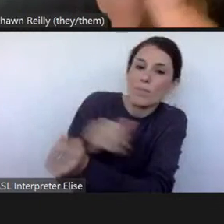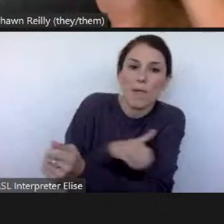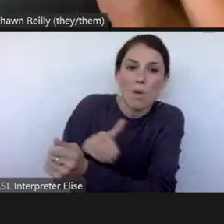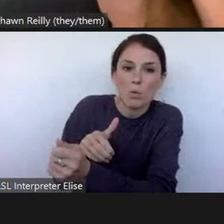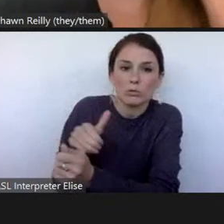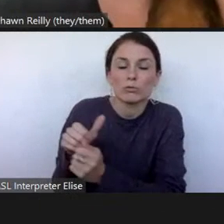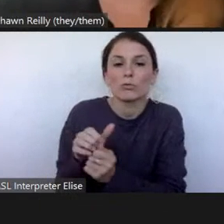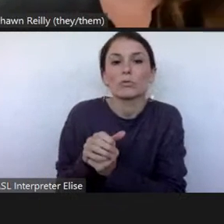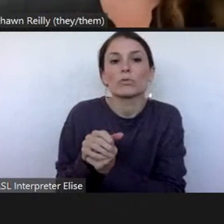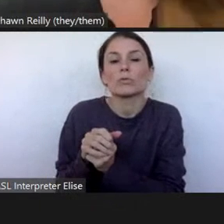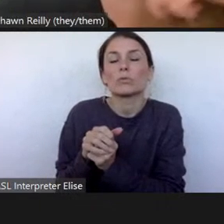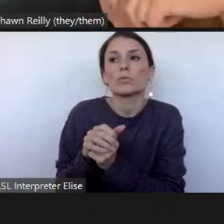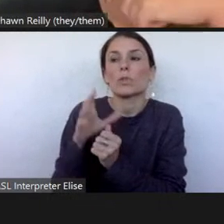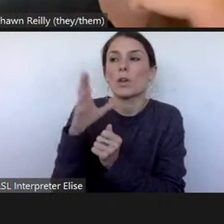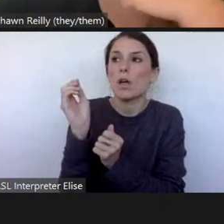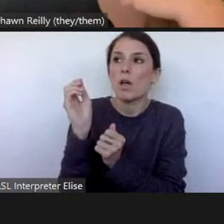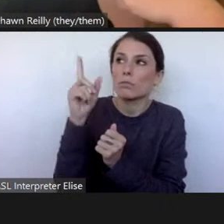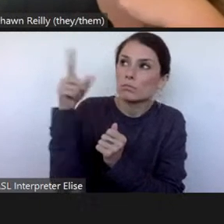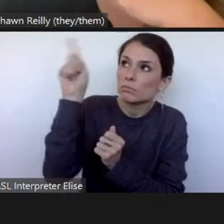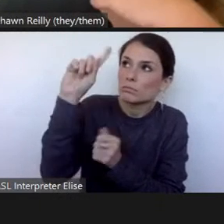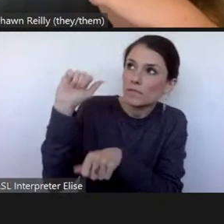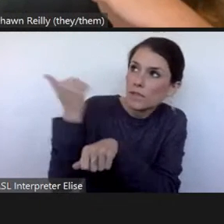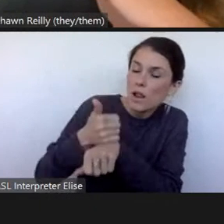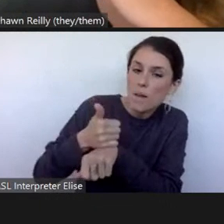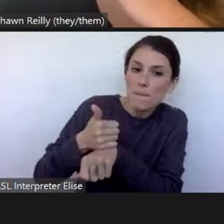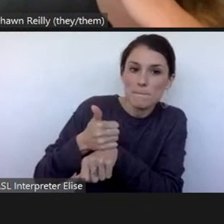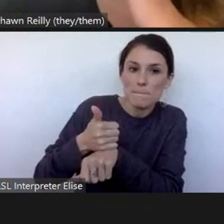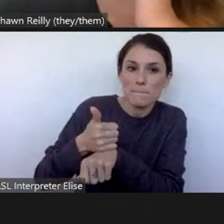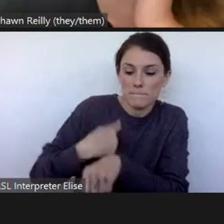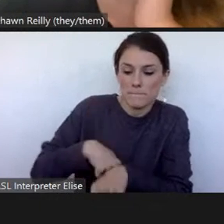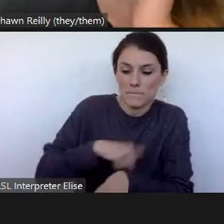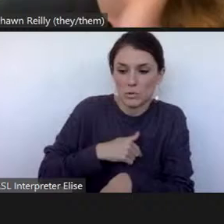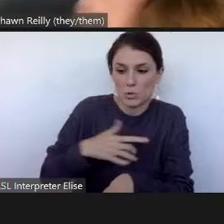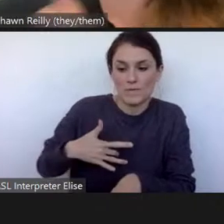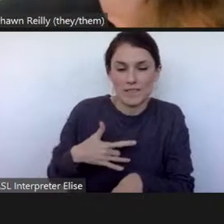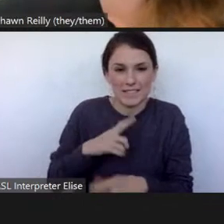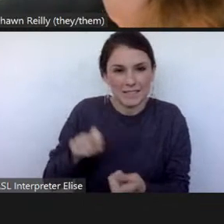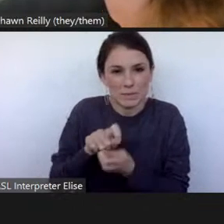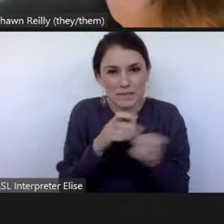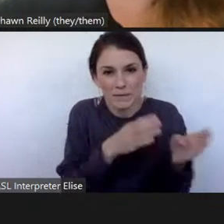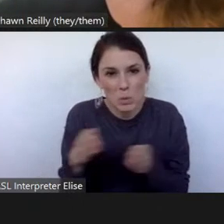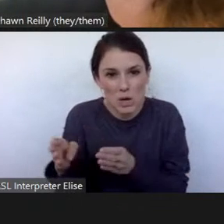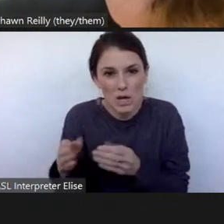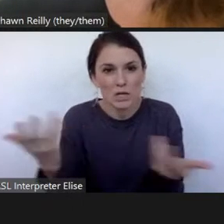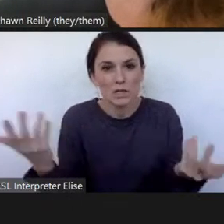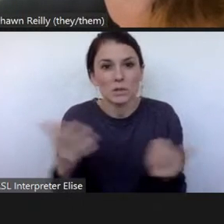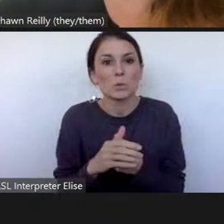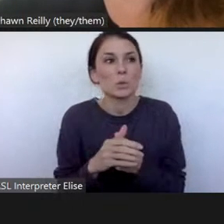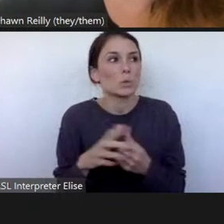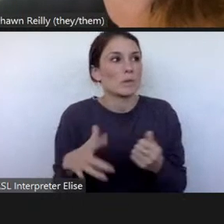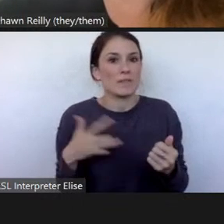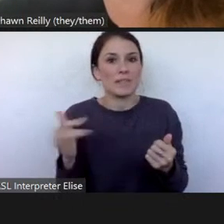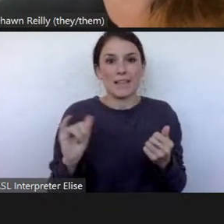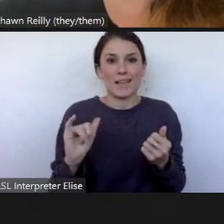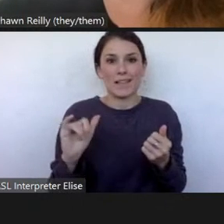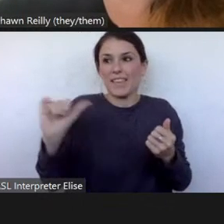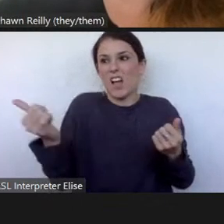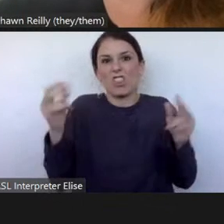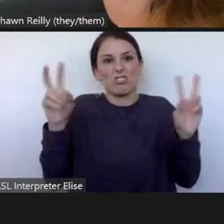and they've set us up to feel in a certain way. So, and to feel like the